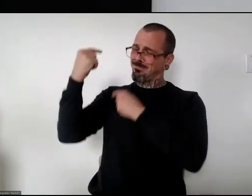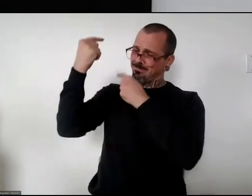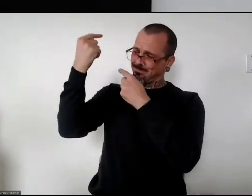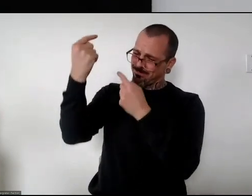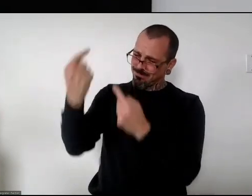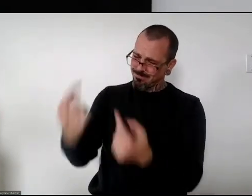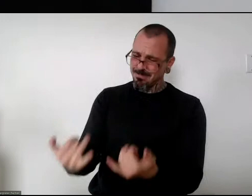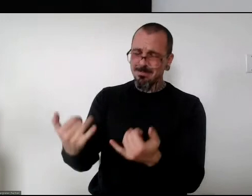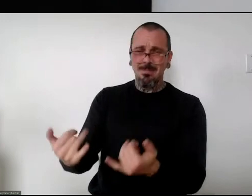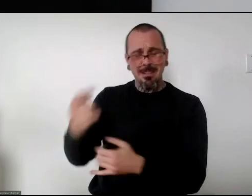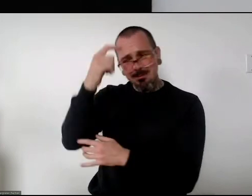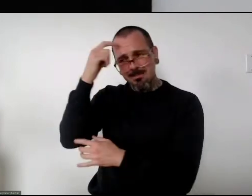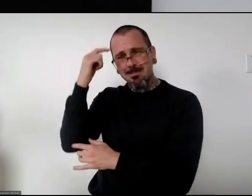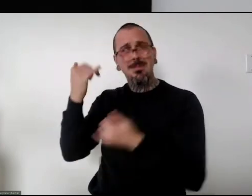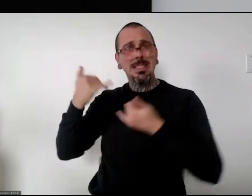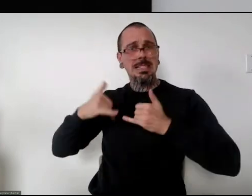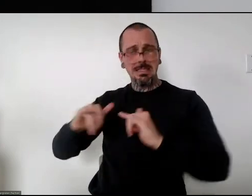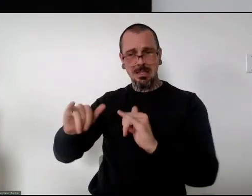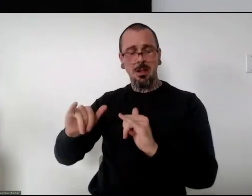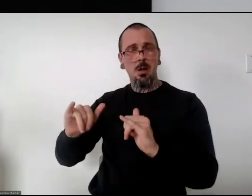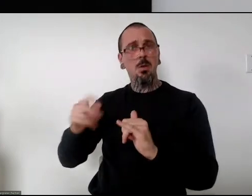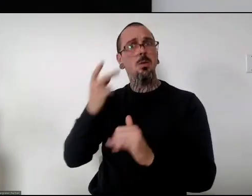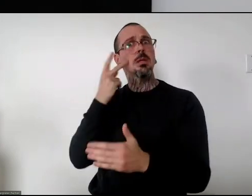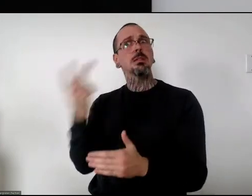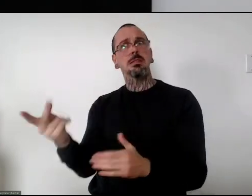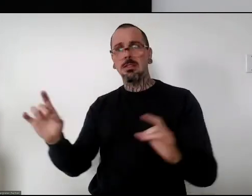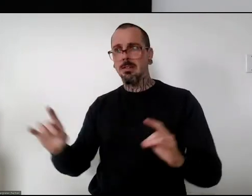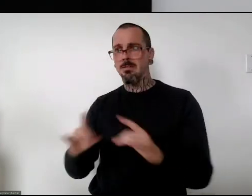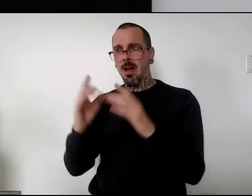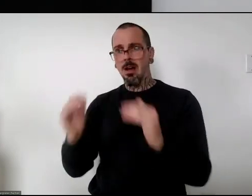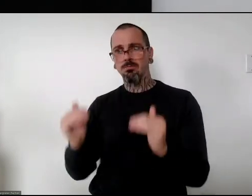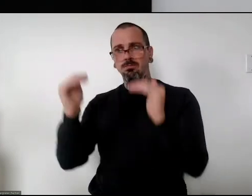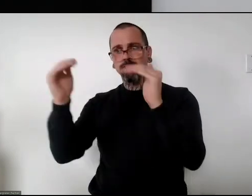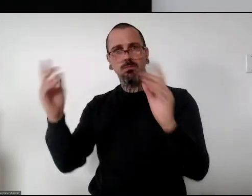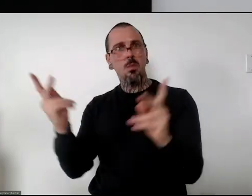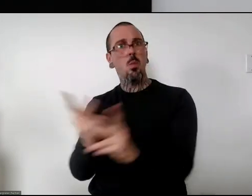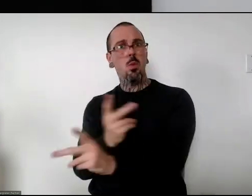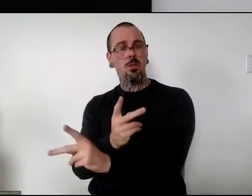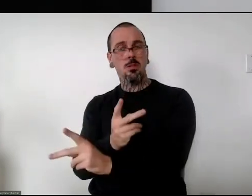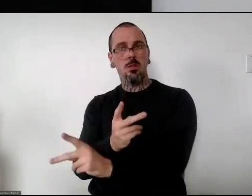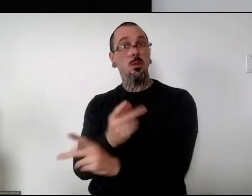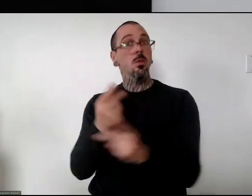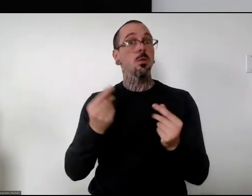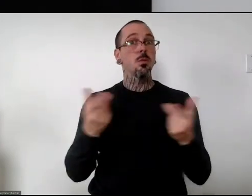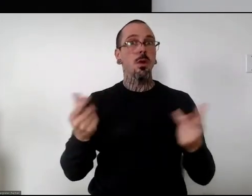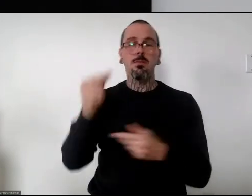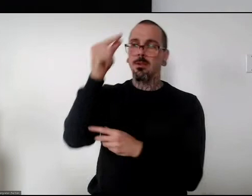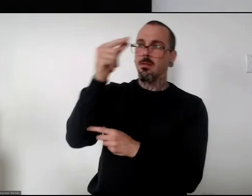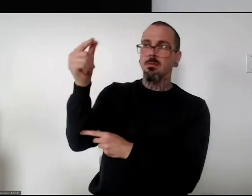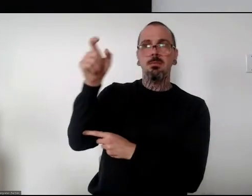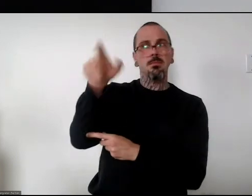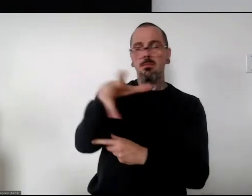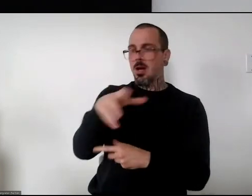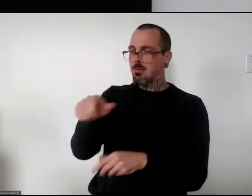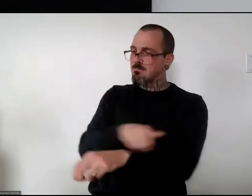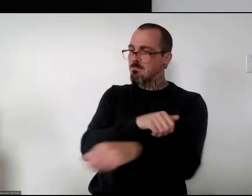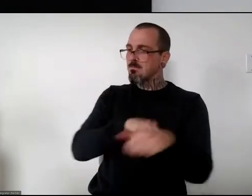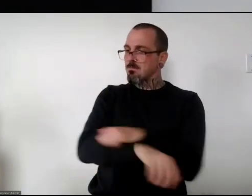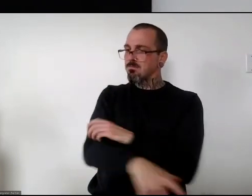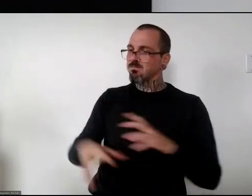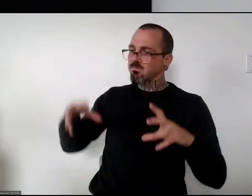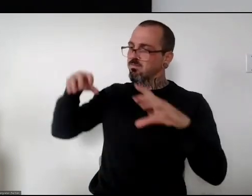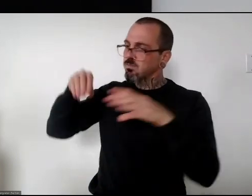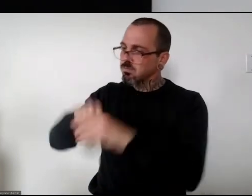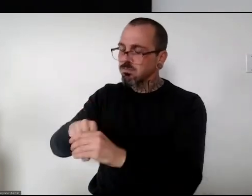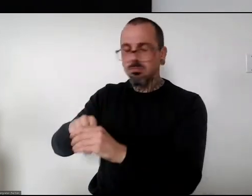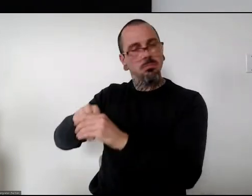level and severity of violence requires immediate government action. In Canada, Indigenous